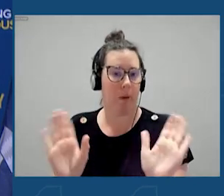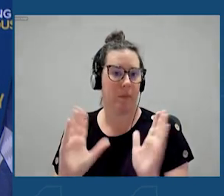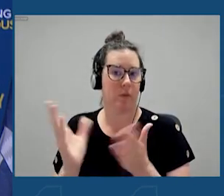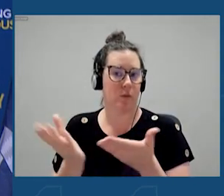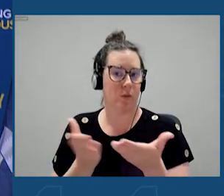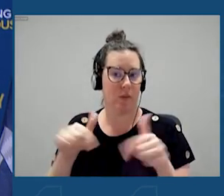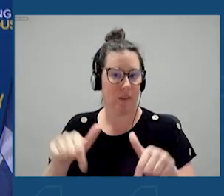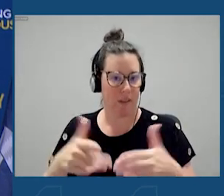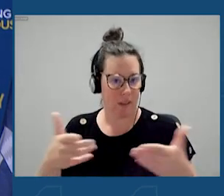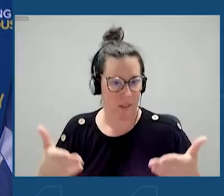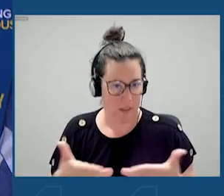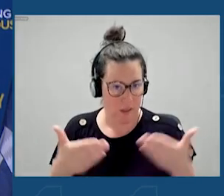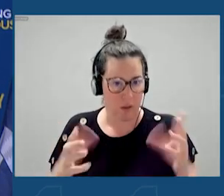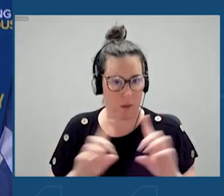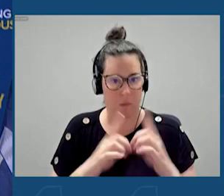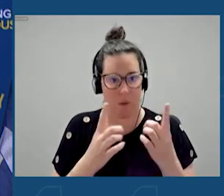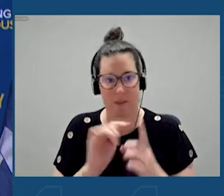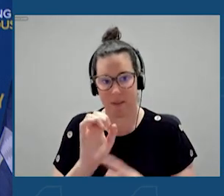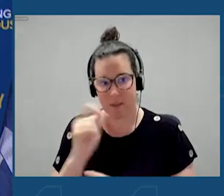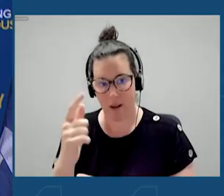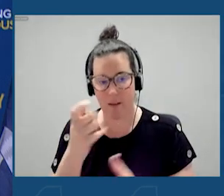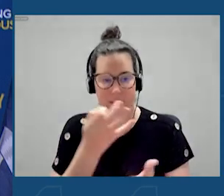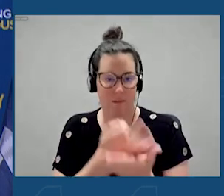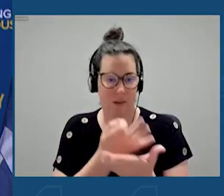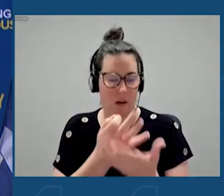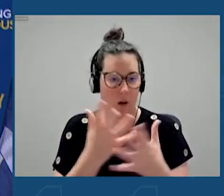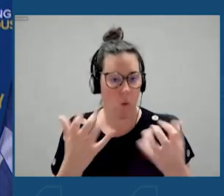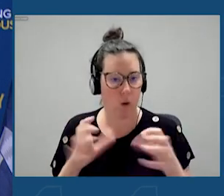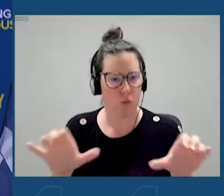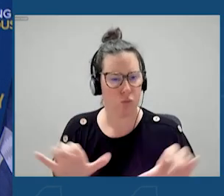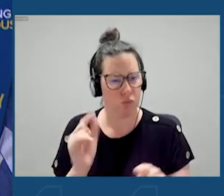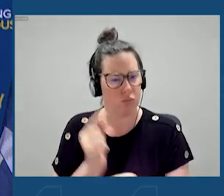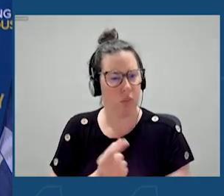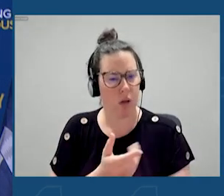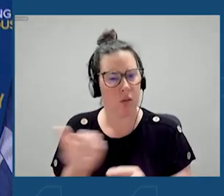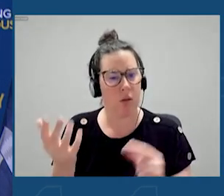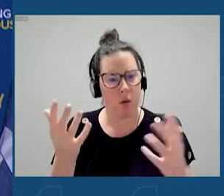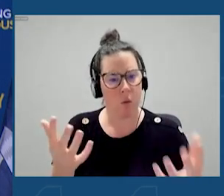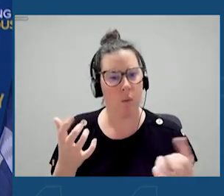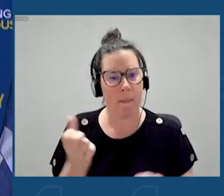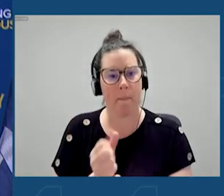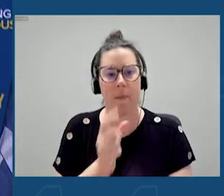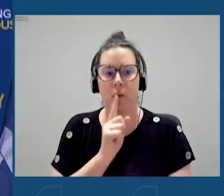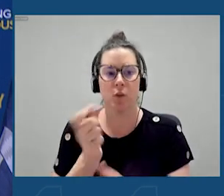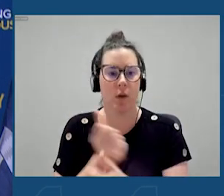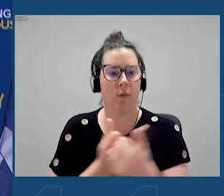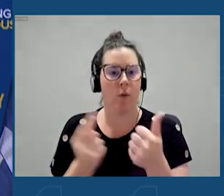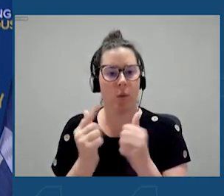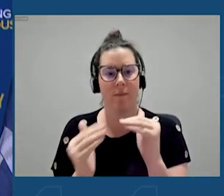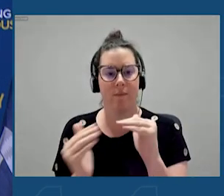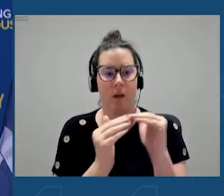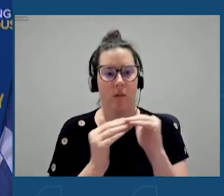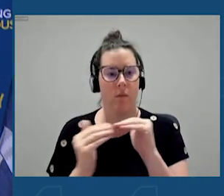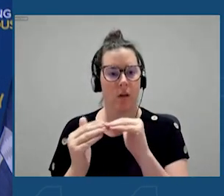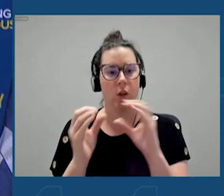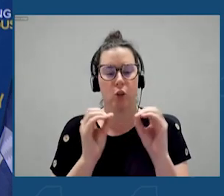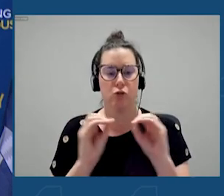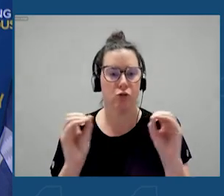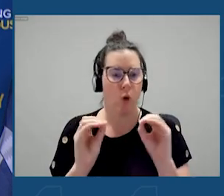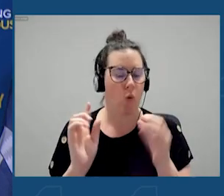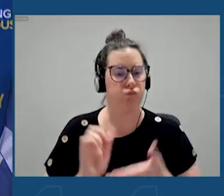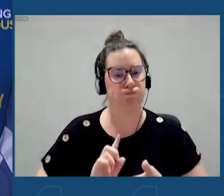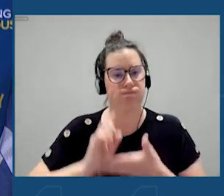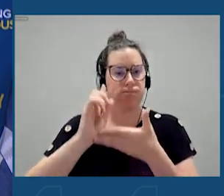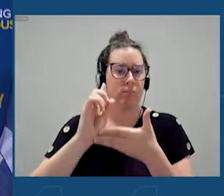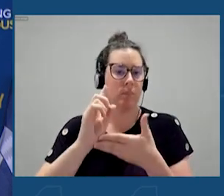of Tax and Finance who want to just do the right thing to ensure that everyone is treated fairly. There's no advantage to someone because they're